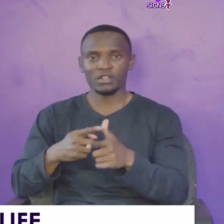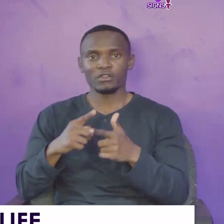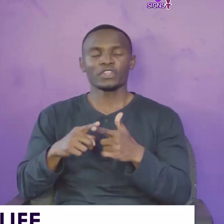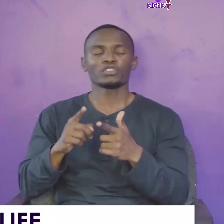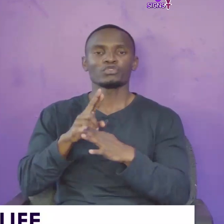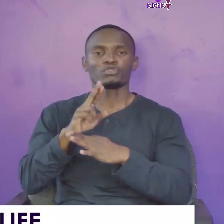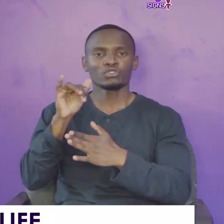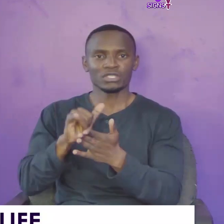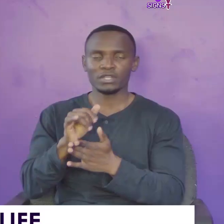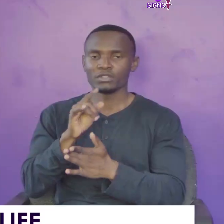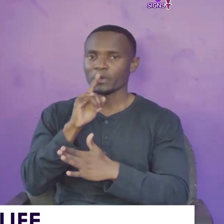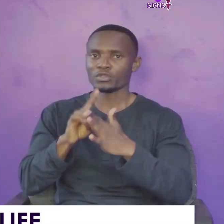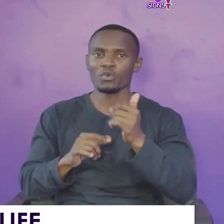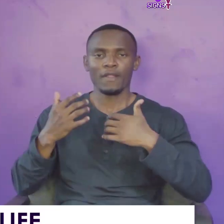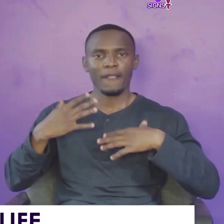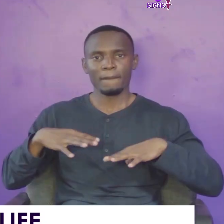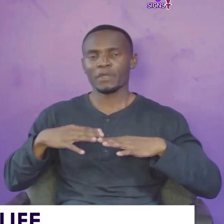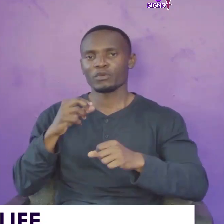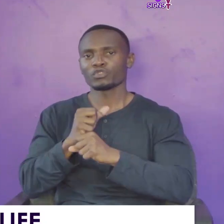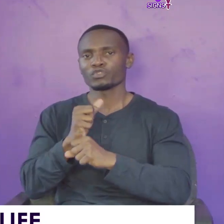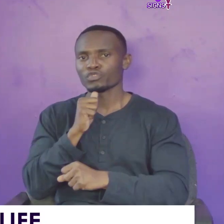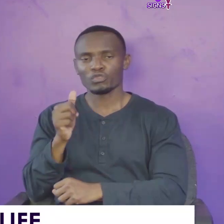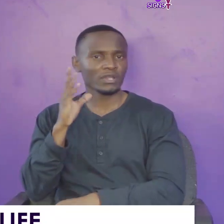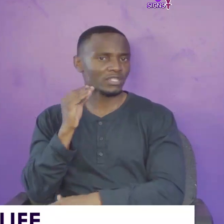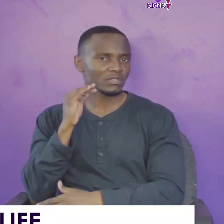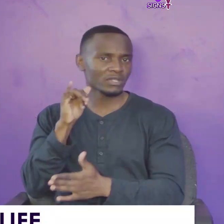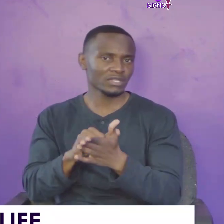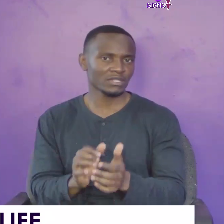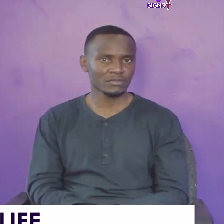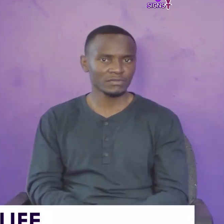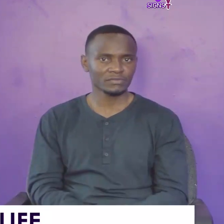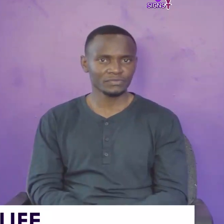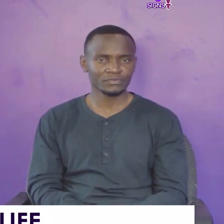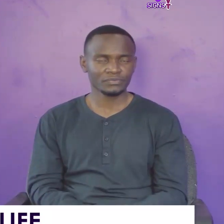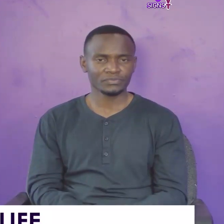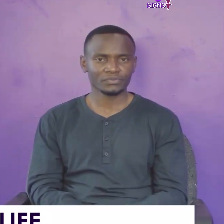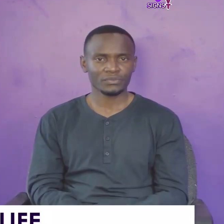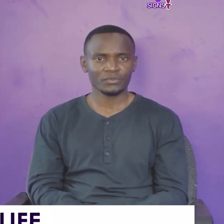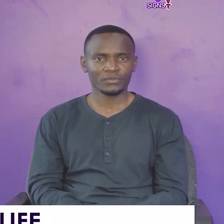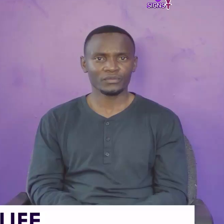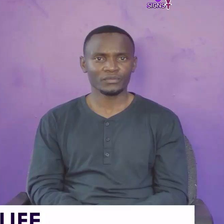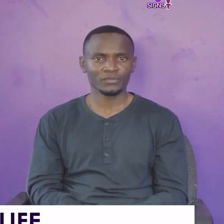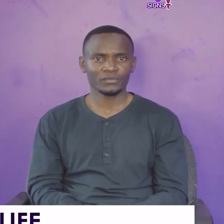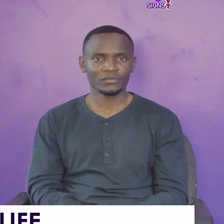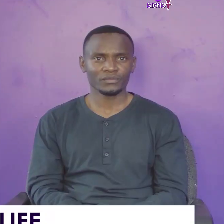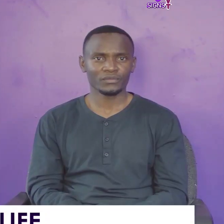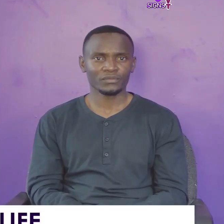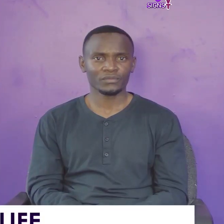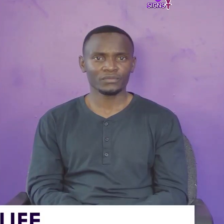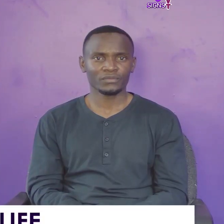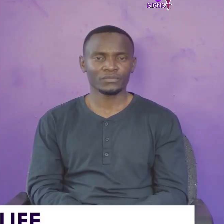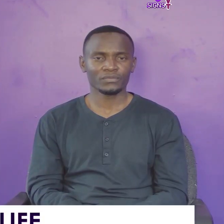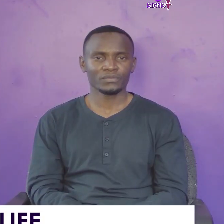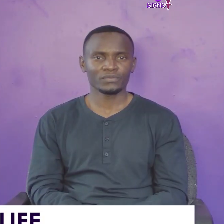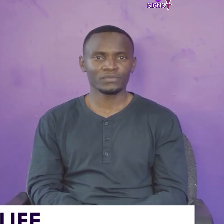ensure that your people are not going through that kind of thing anymore. Are you not worried with me, Lucy? Sorry, I'm cutting you short. I hope Tobias, the